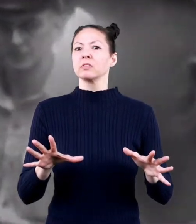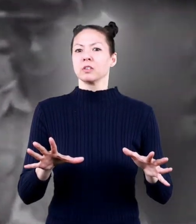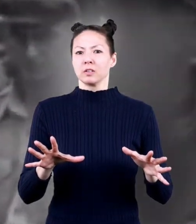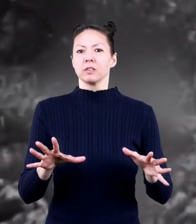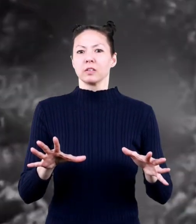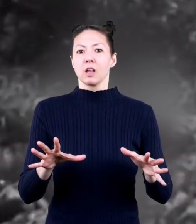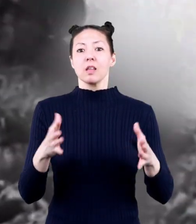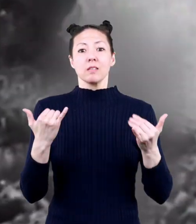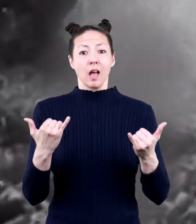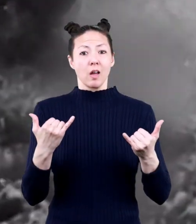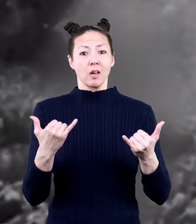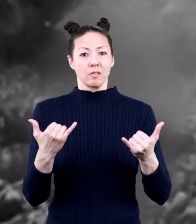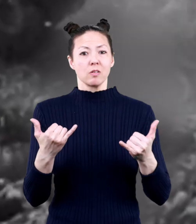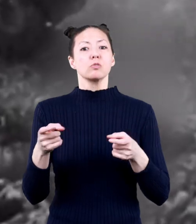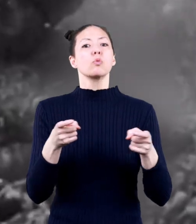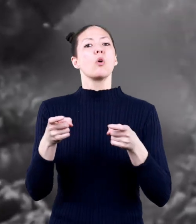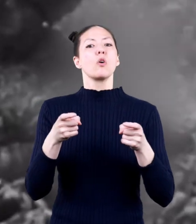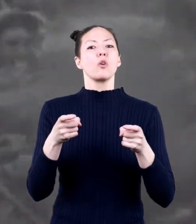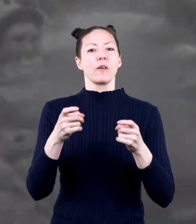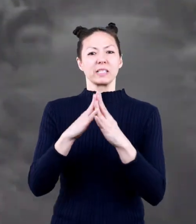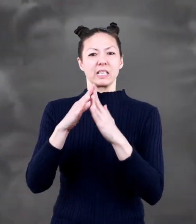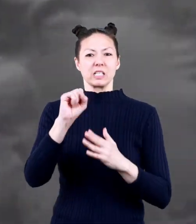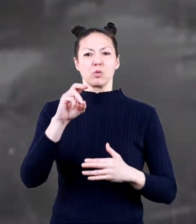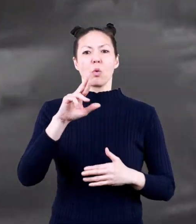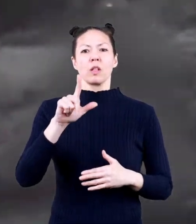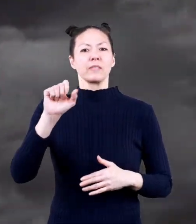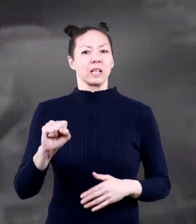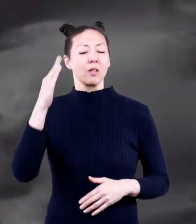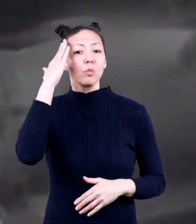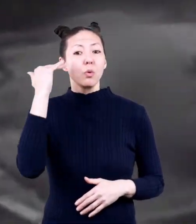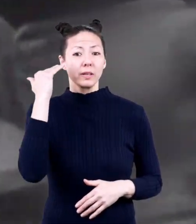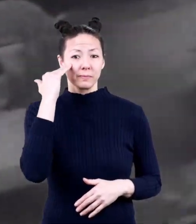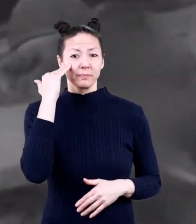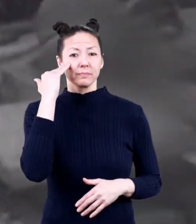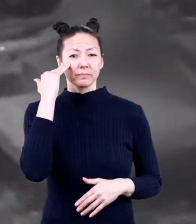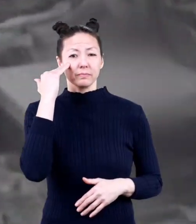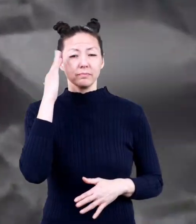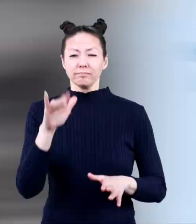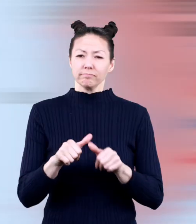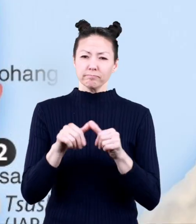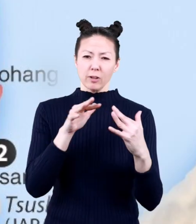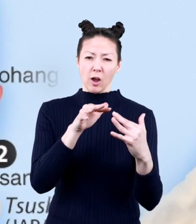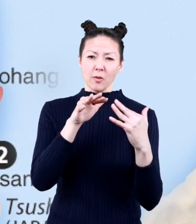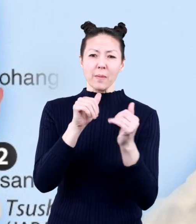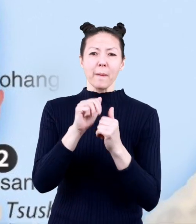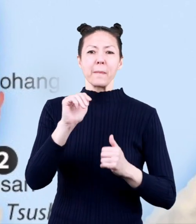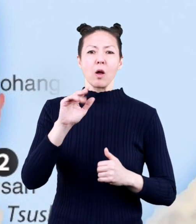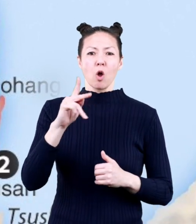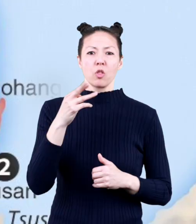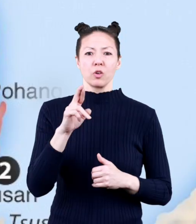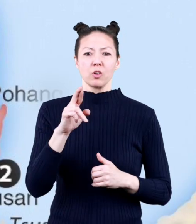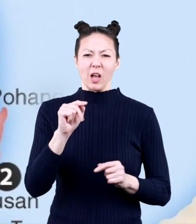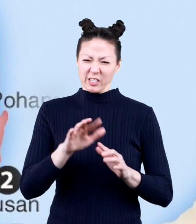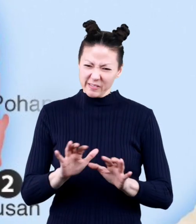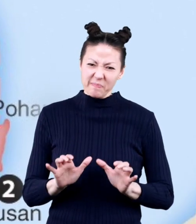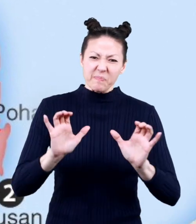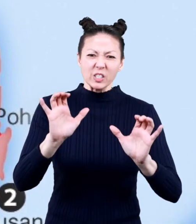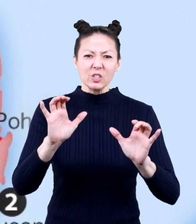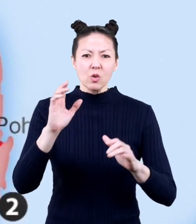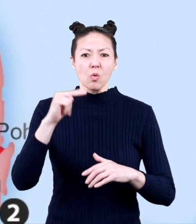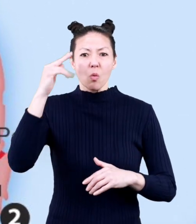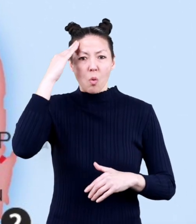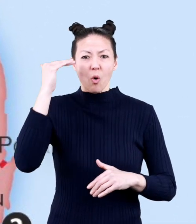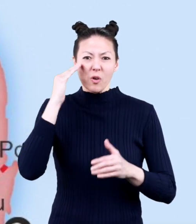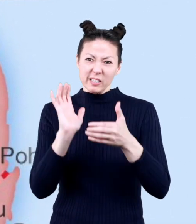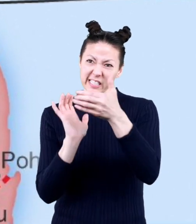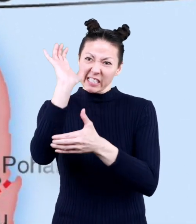South had previously lost, and also control the city of Seoul, South Korea. The war continued with MacArthur trying to push